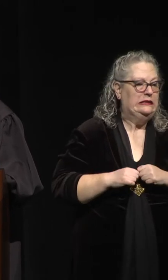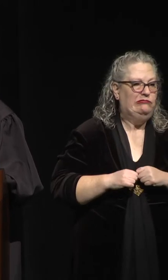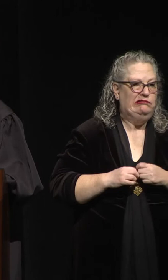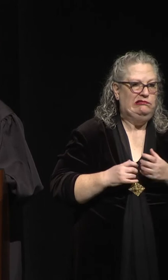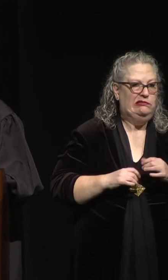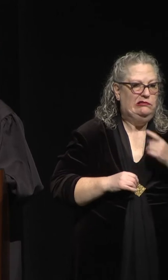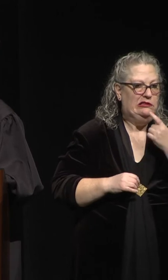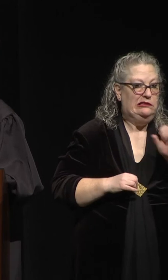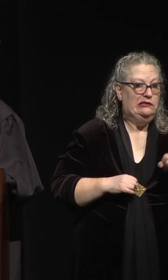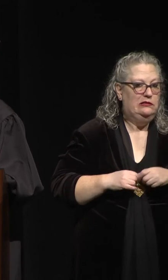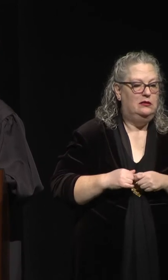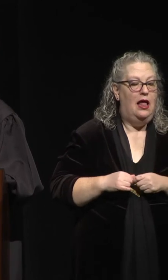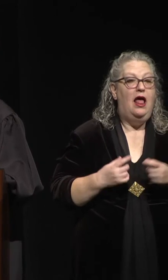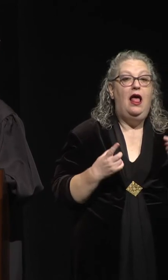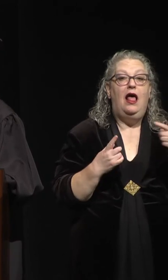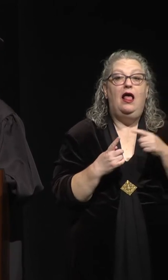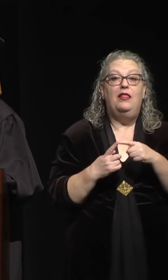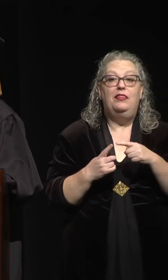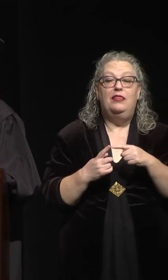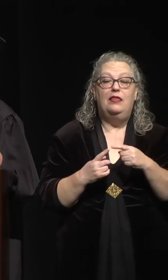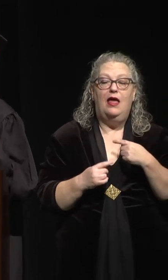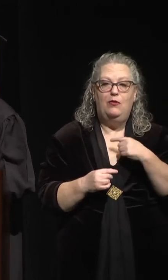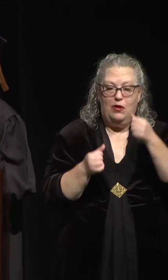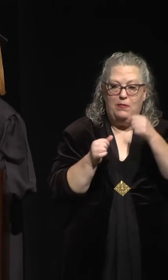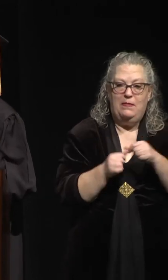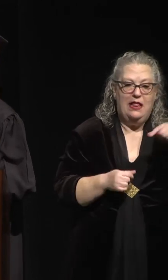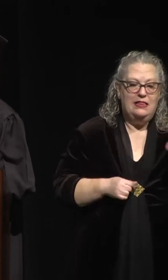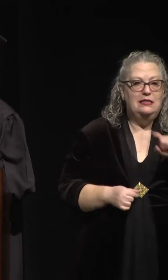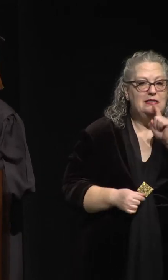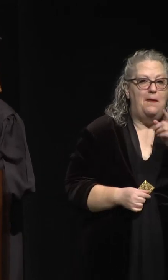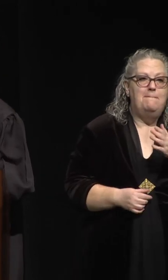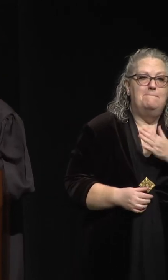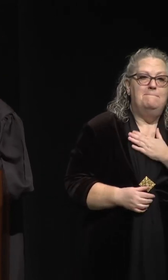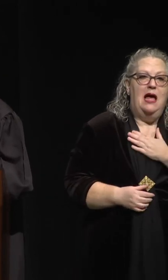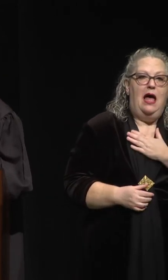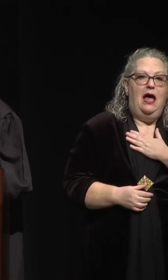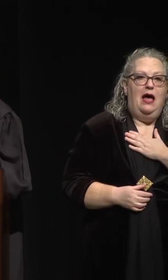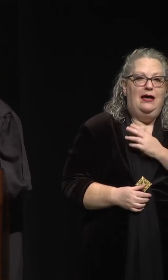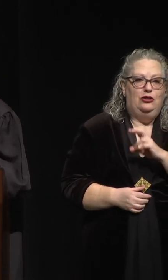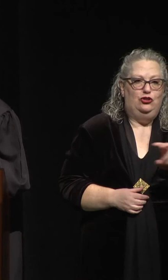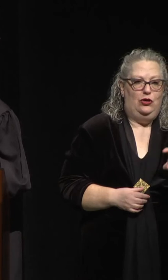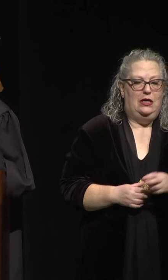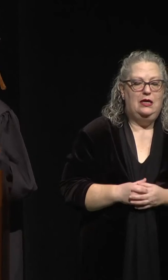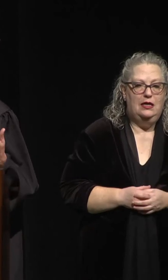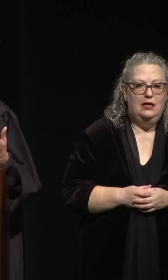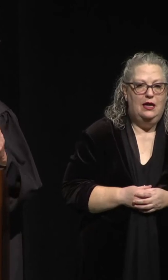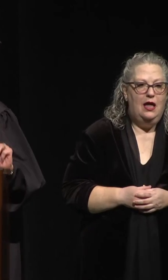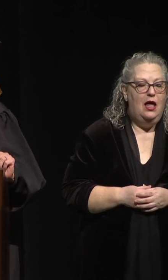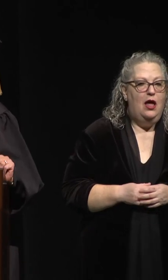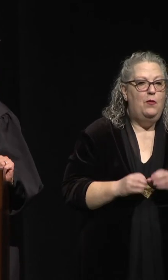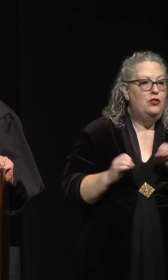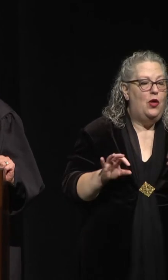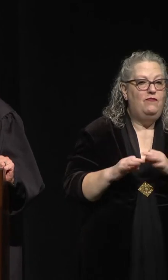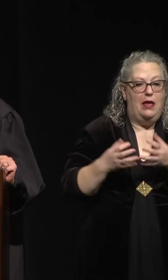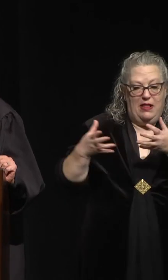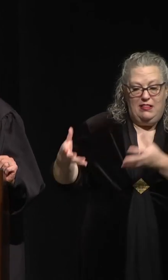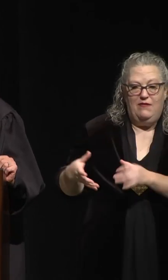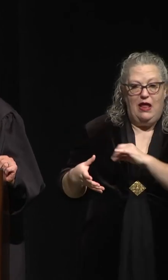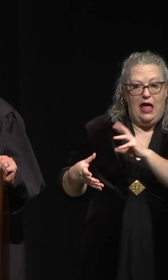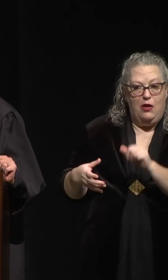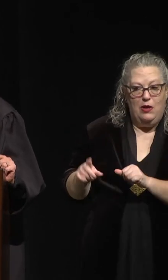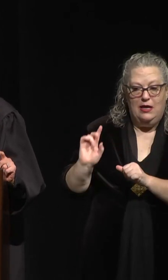say yes until I remembered, this is my journey. With no family remaining in